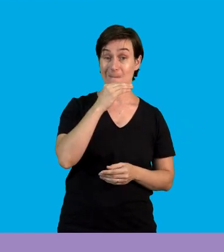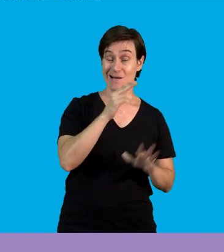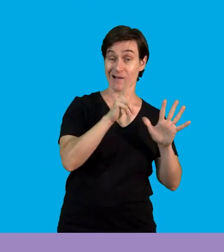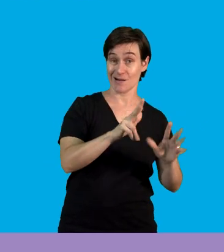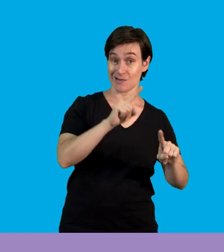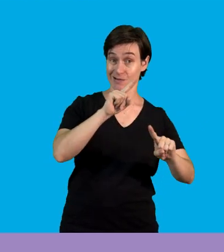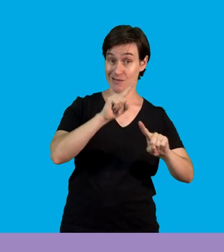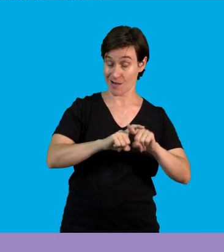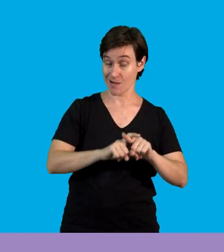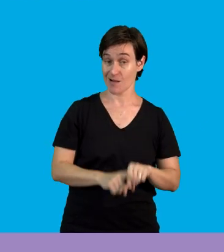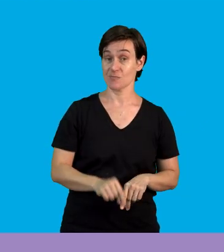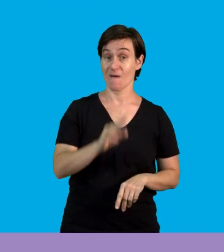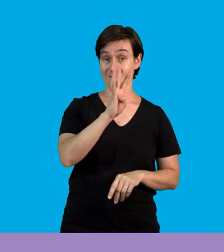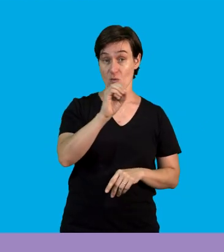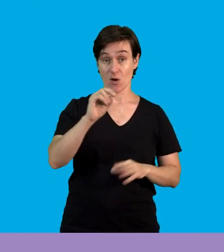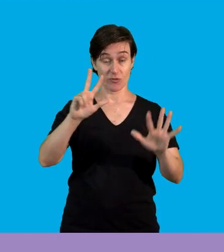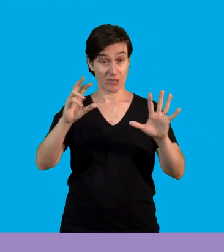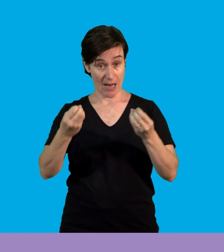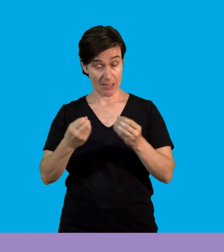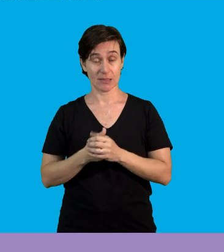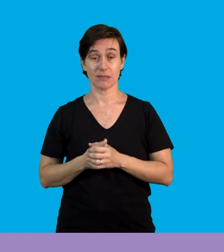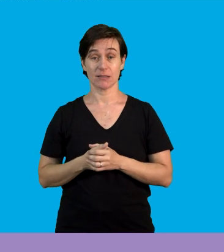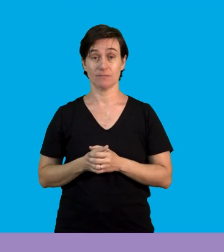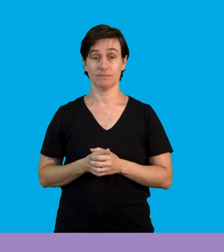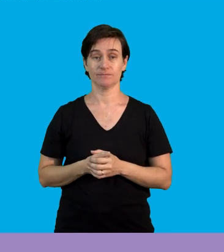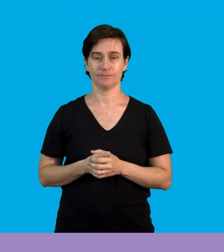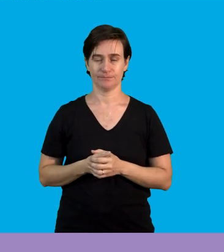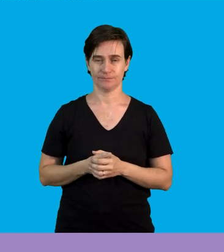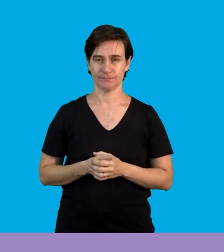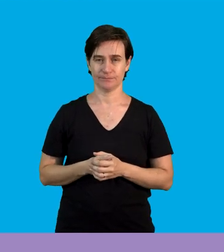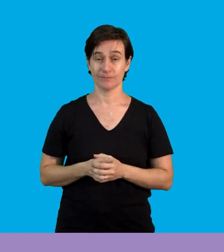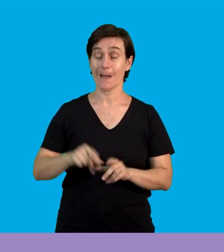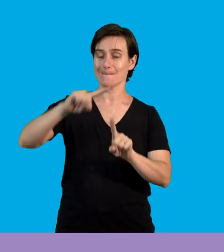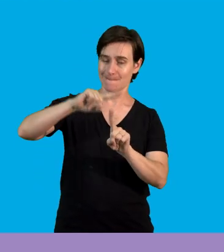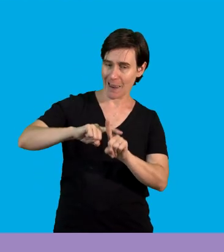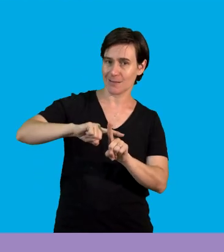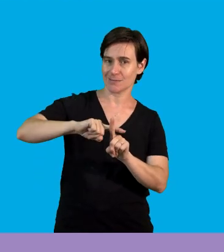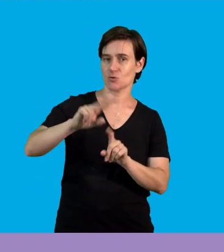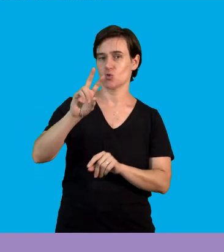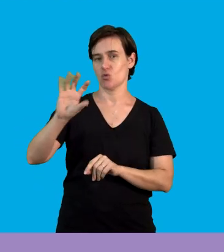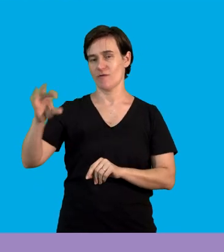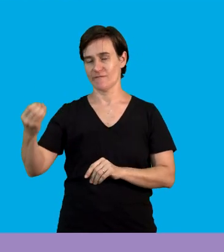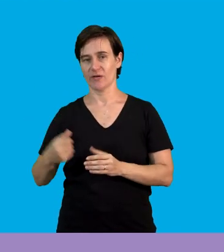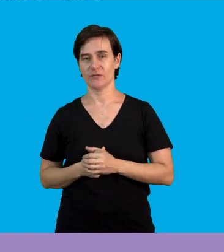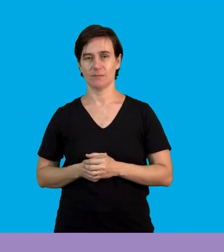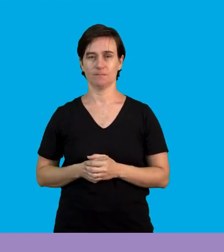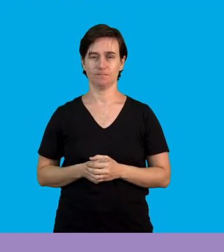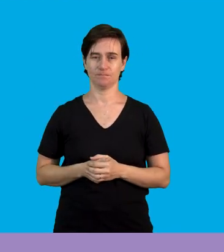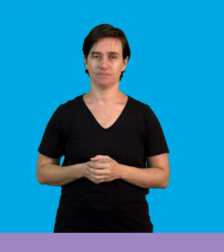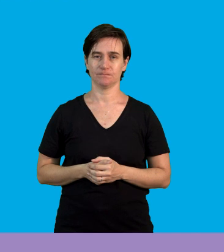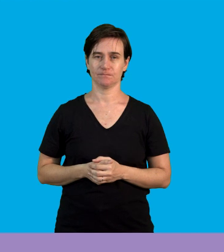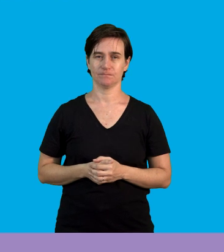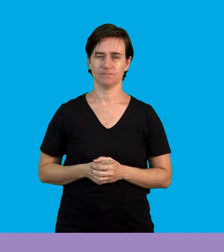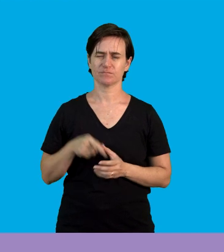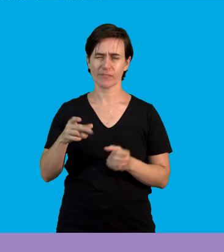480. So it would be 8 multiplied by 480 plus